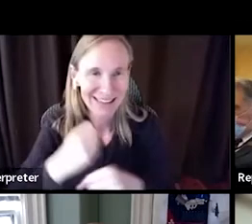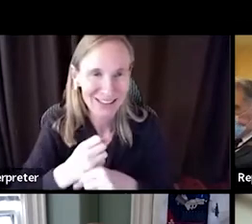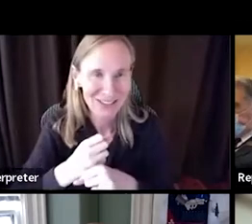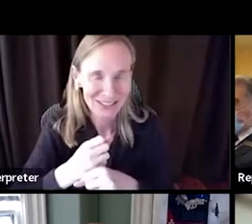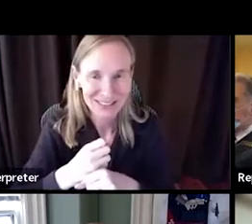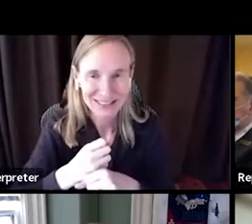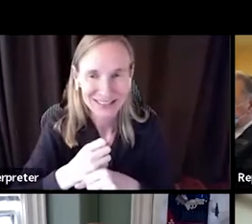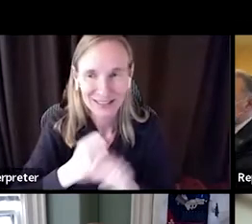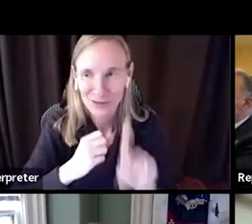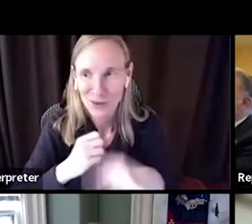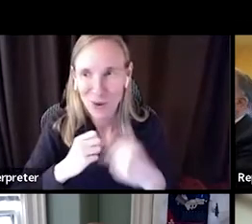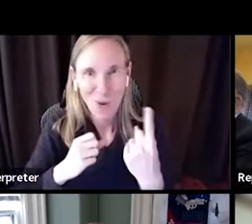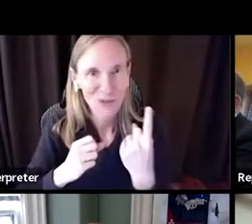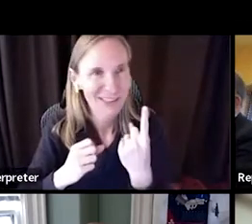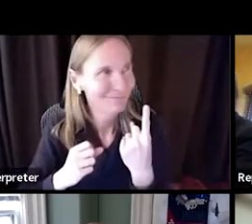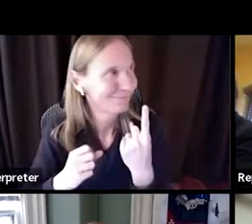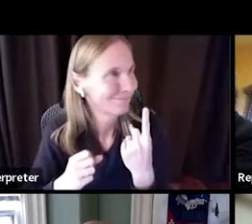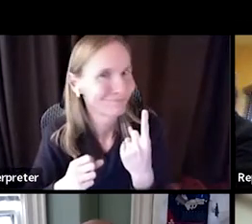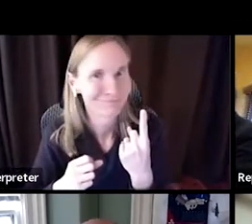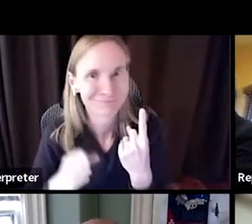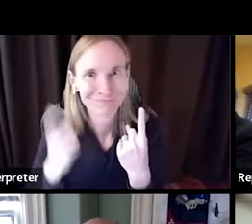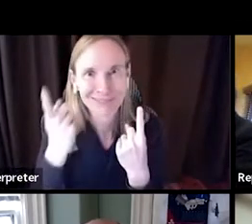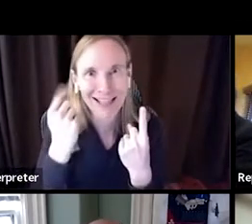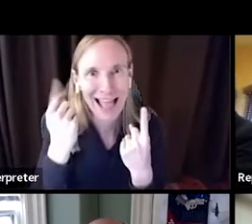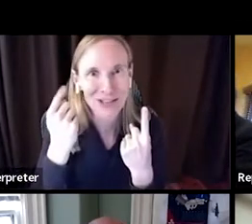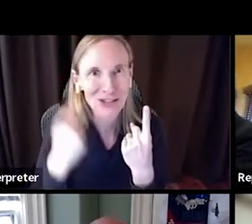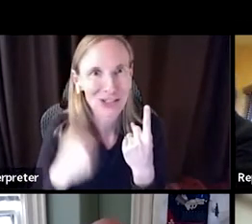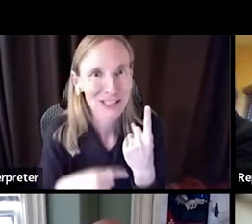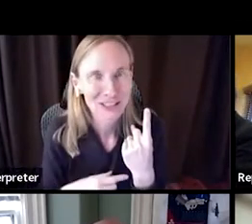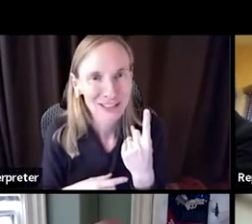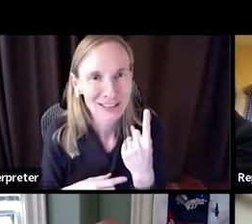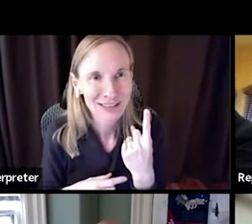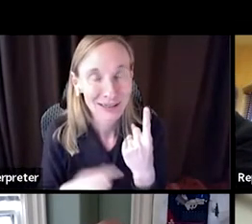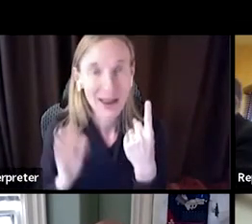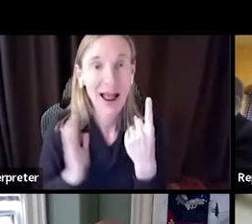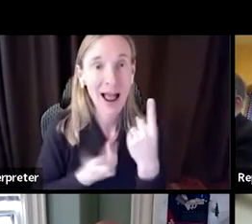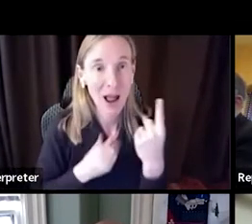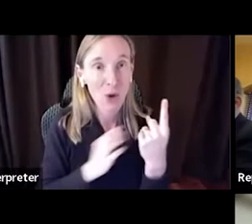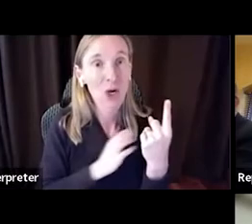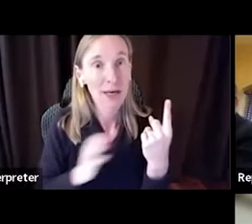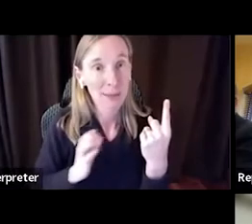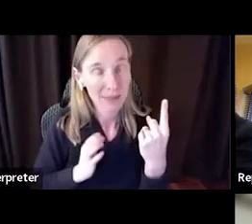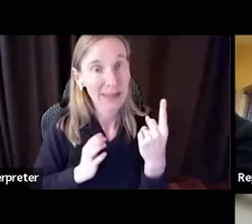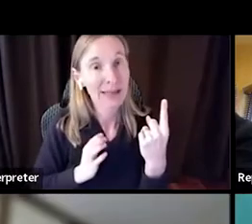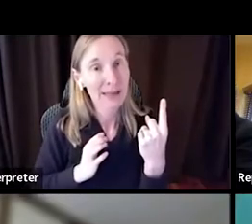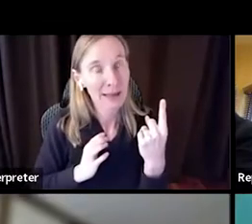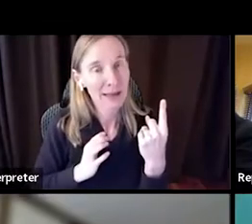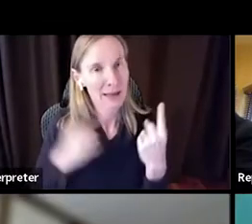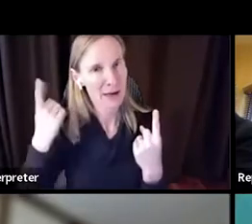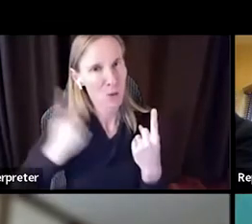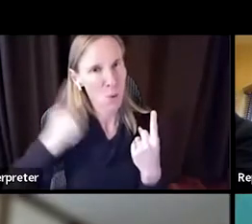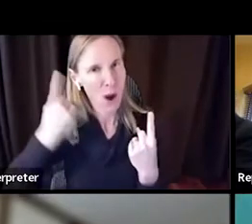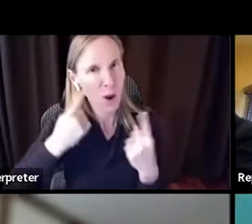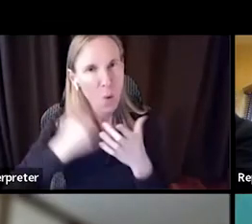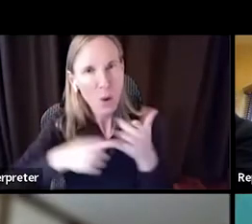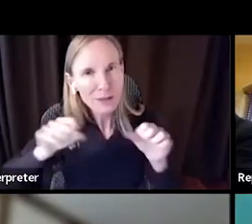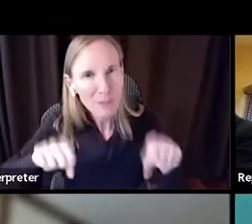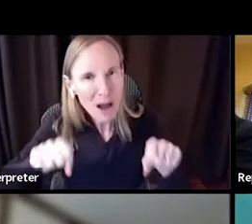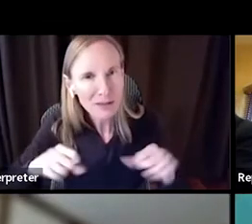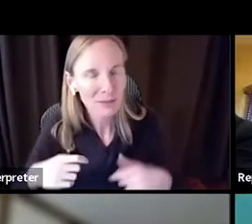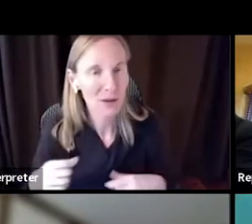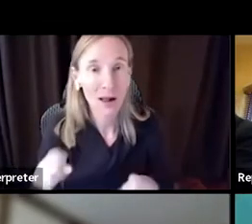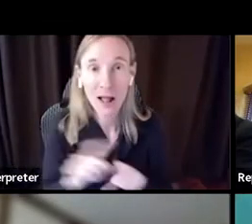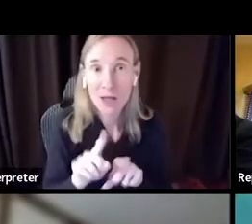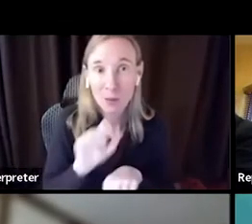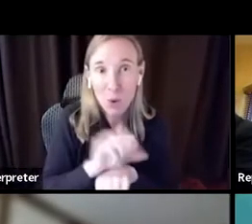only last year, as our committee inquired about what was possible, as we were working